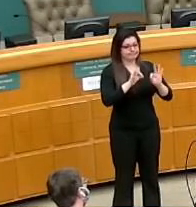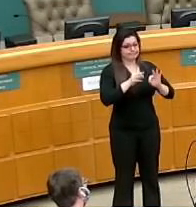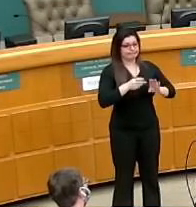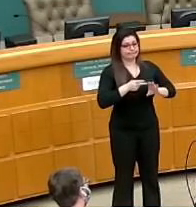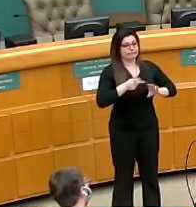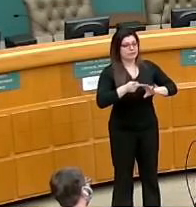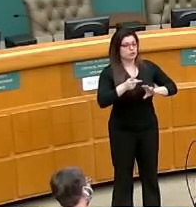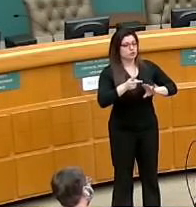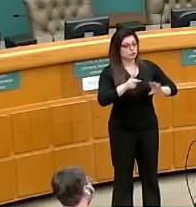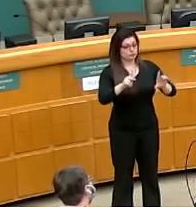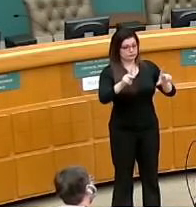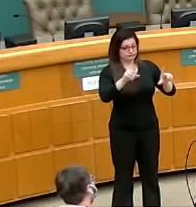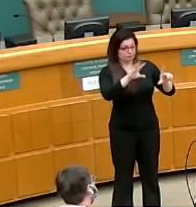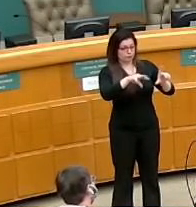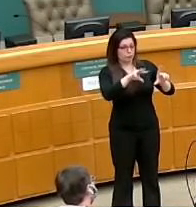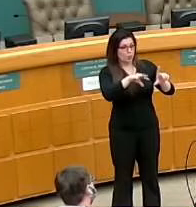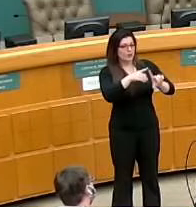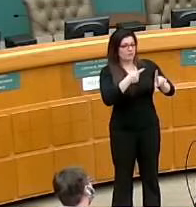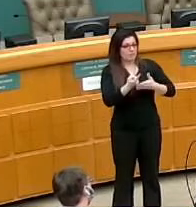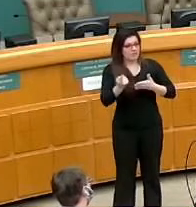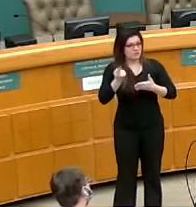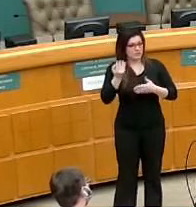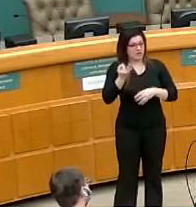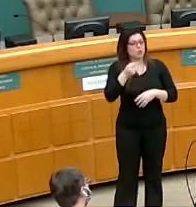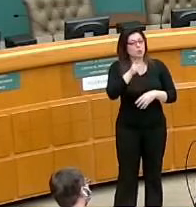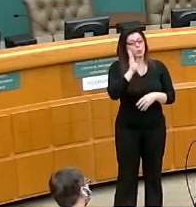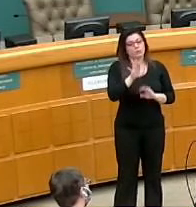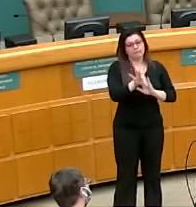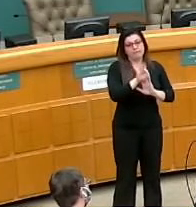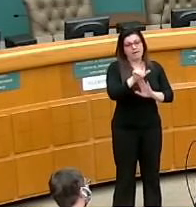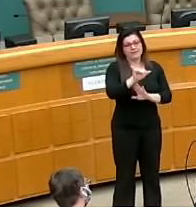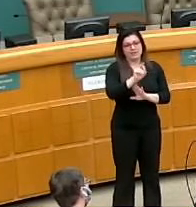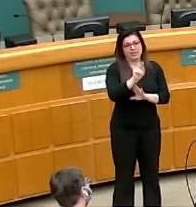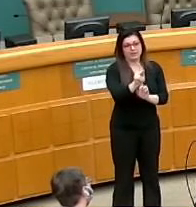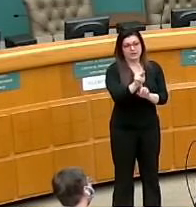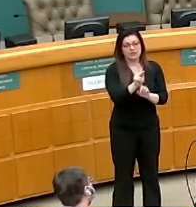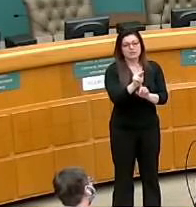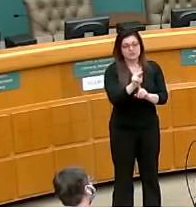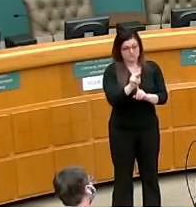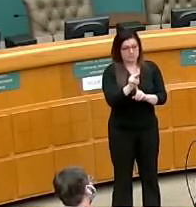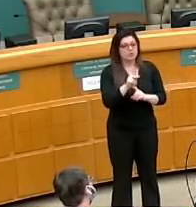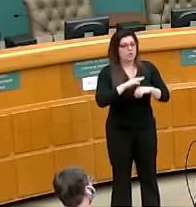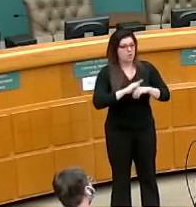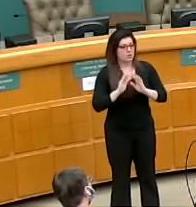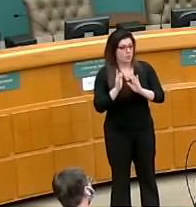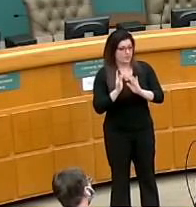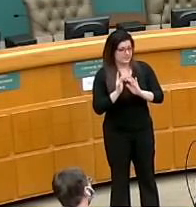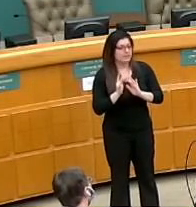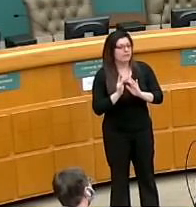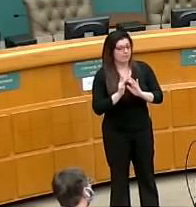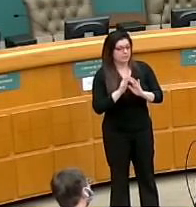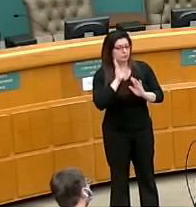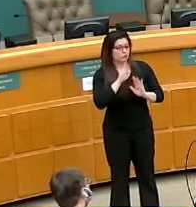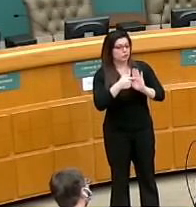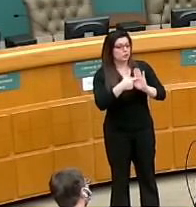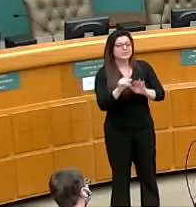then you'll see a link there for this new video, which is the same information he presented here, but in a little more relaxed environment